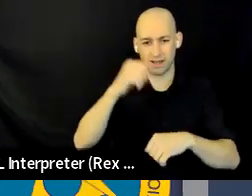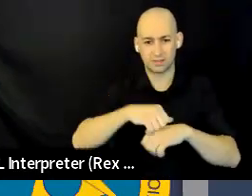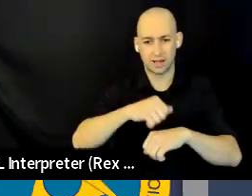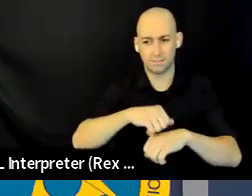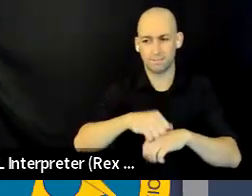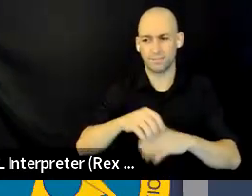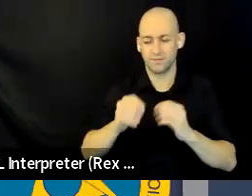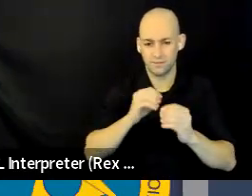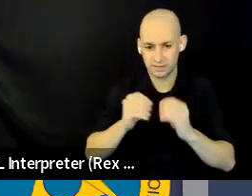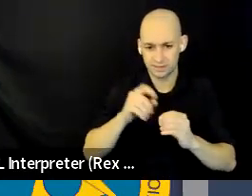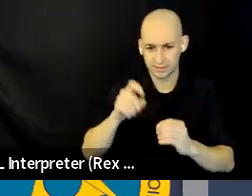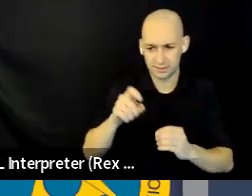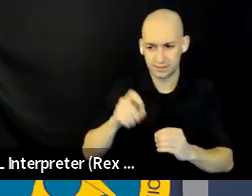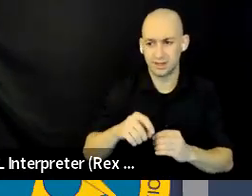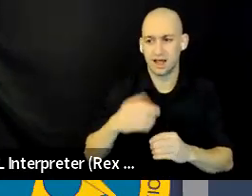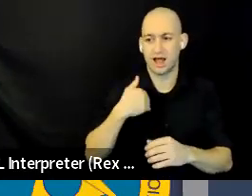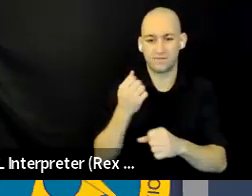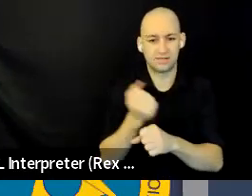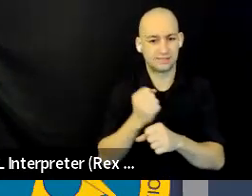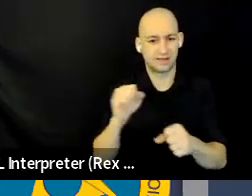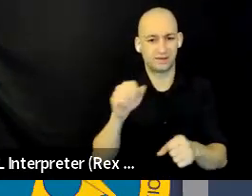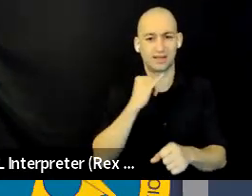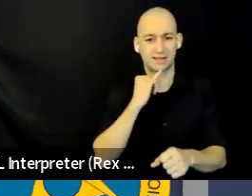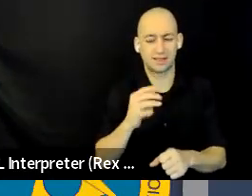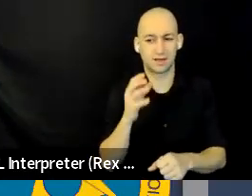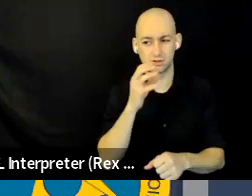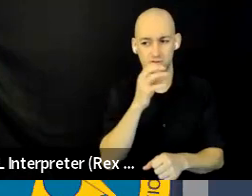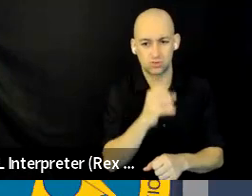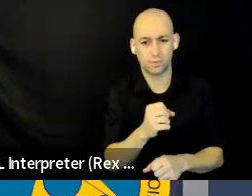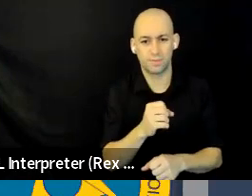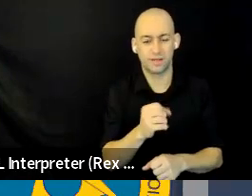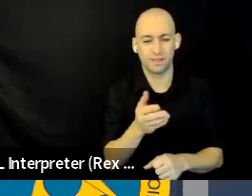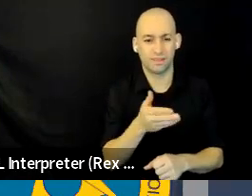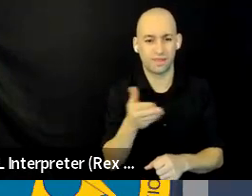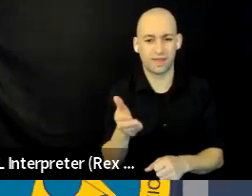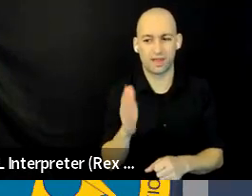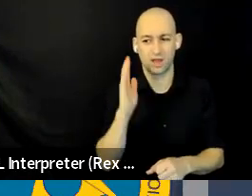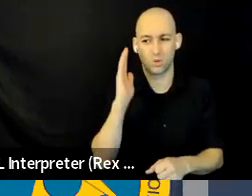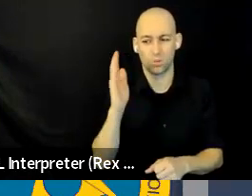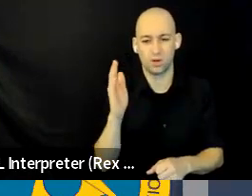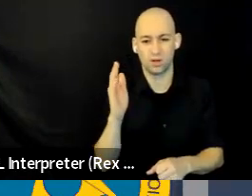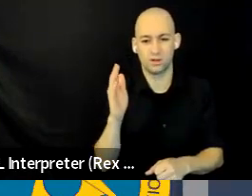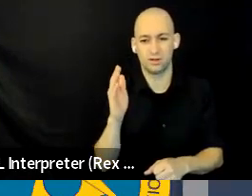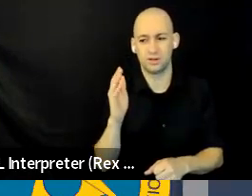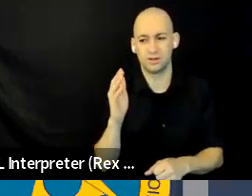It kind of like has safety as the assumed thing that we won't have if we don't take care of the infrastructure, like what